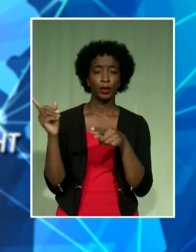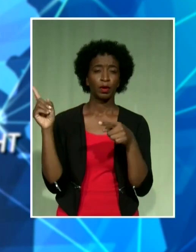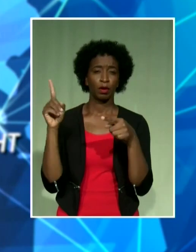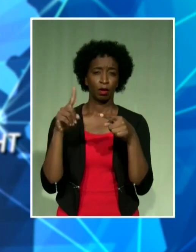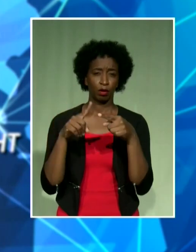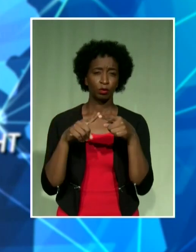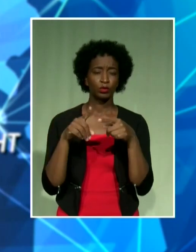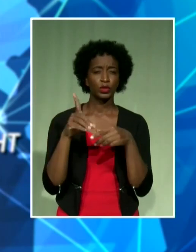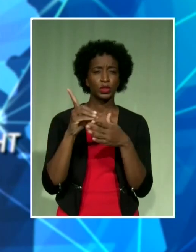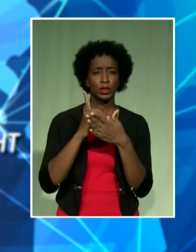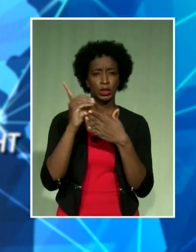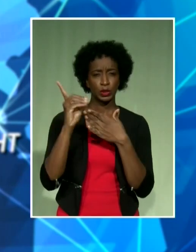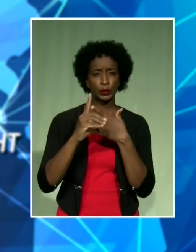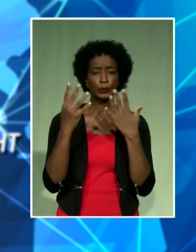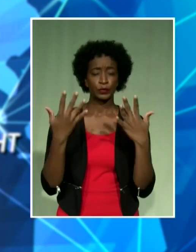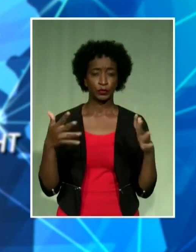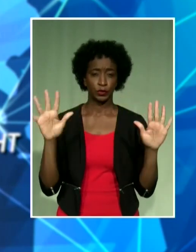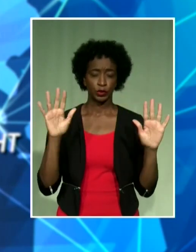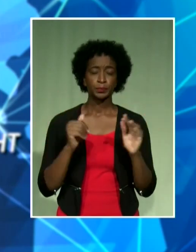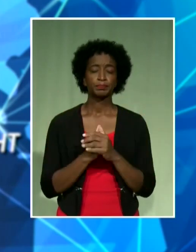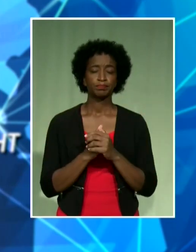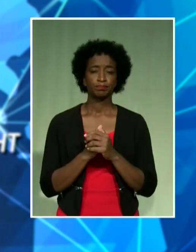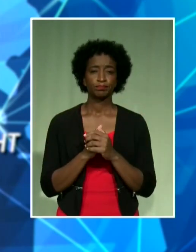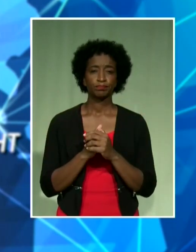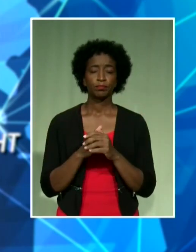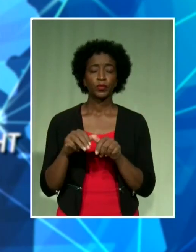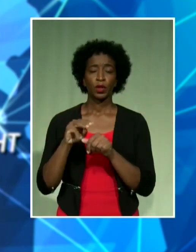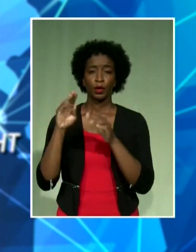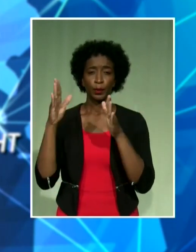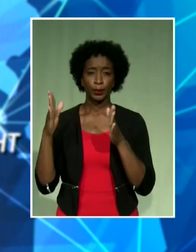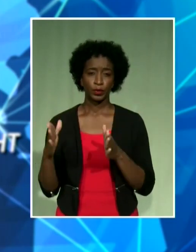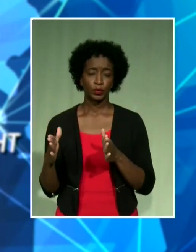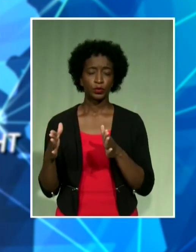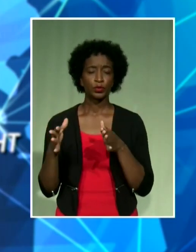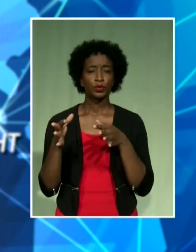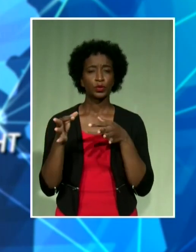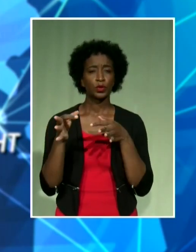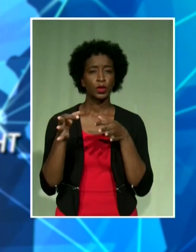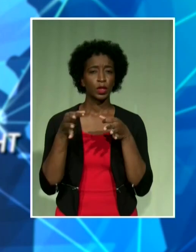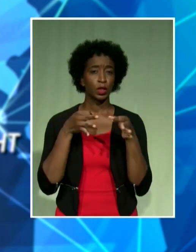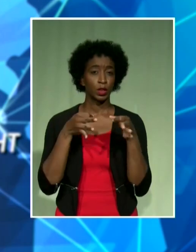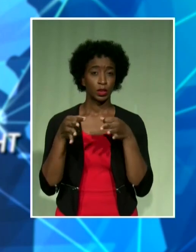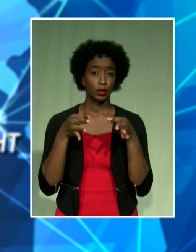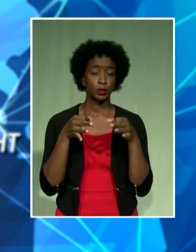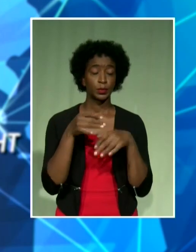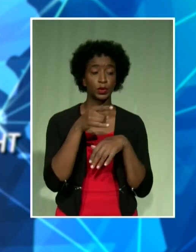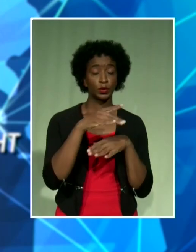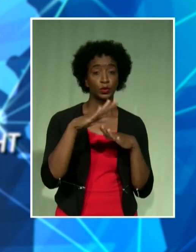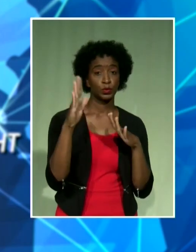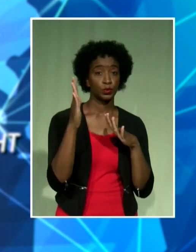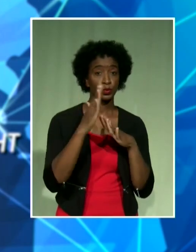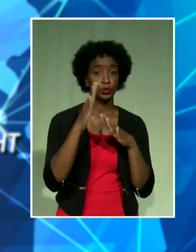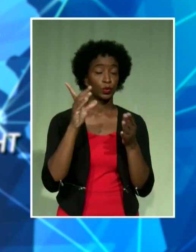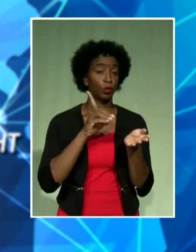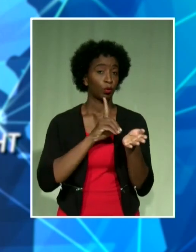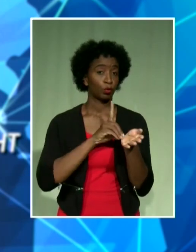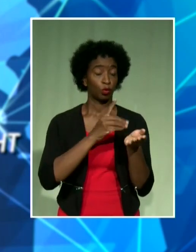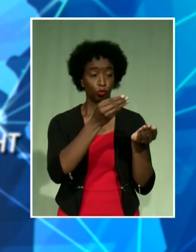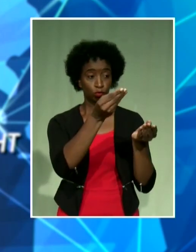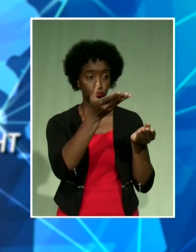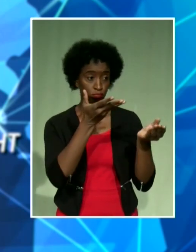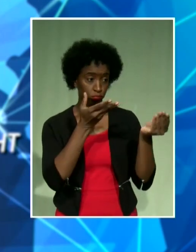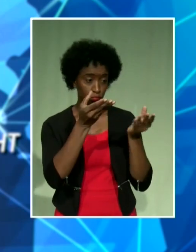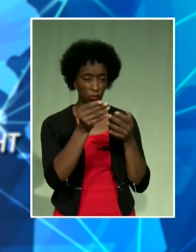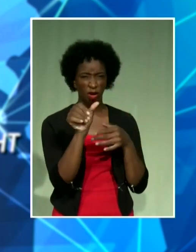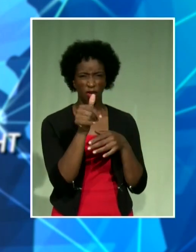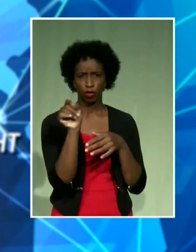on the floor of the lower house, Health Minister Ian Gooding-Edgell said it follows advice from the Chief Medical Officer and other experts. He added that the